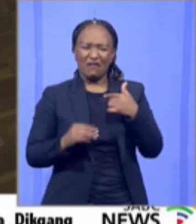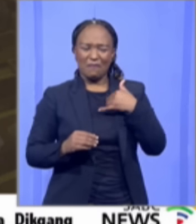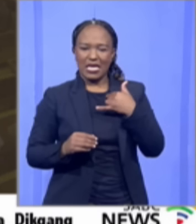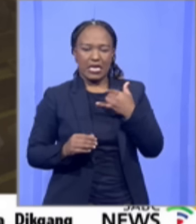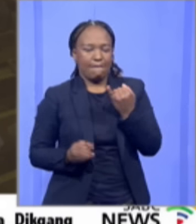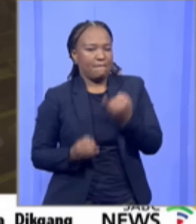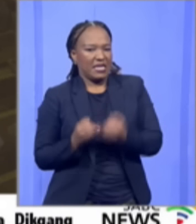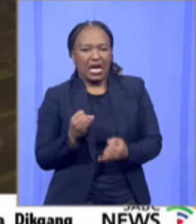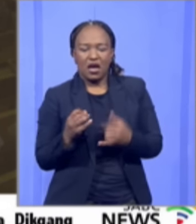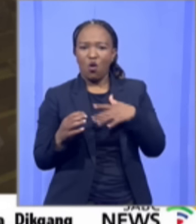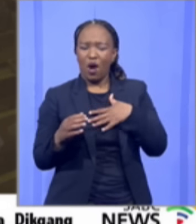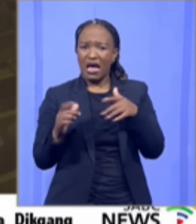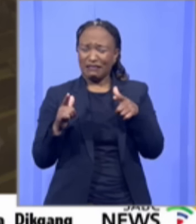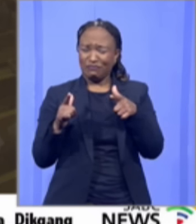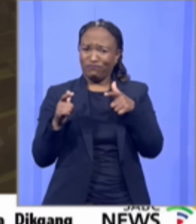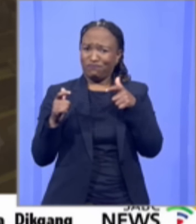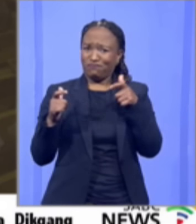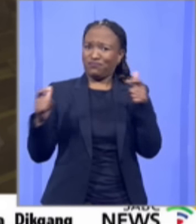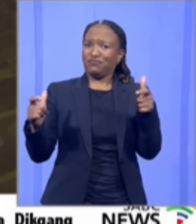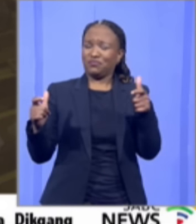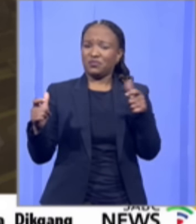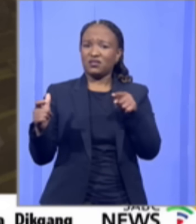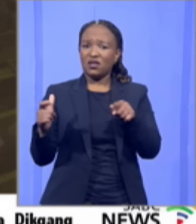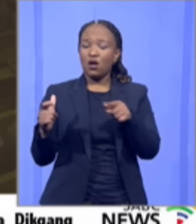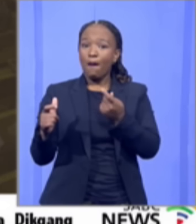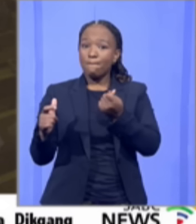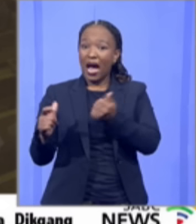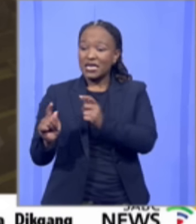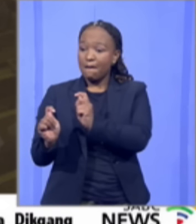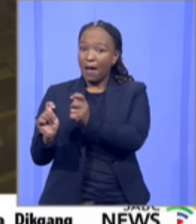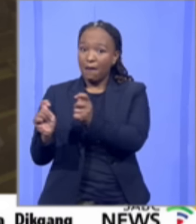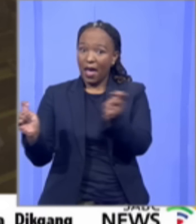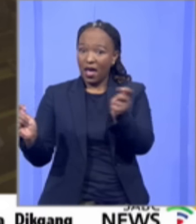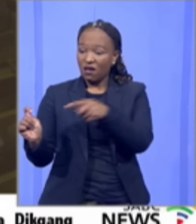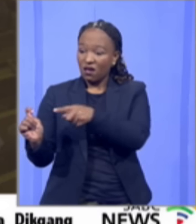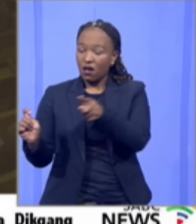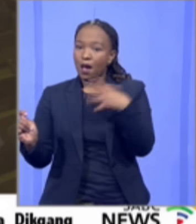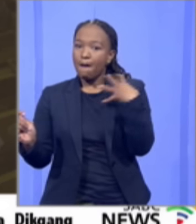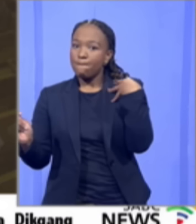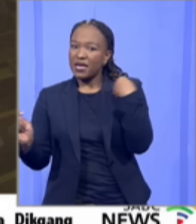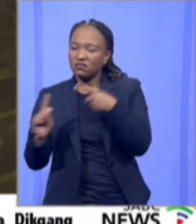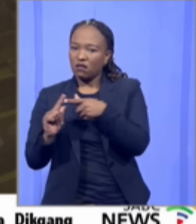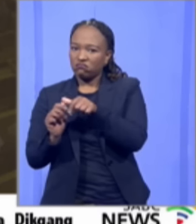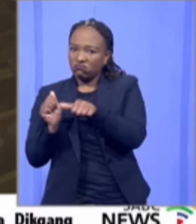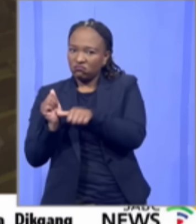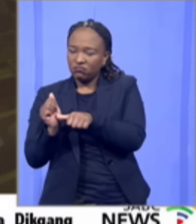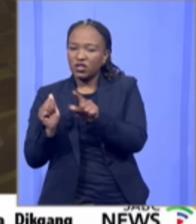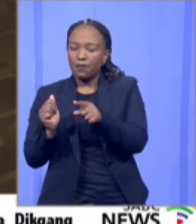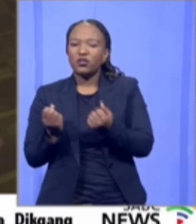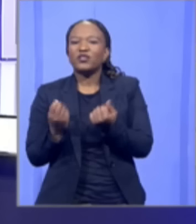a kabinete masheleng a ya go lefala maloko a kabinete kona ba sentse wa a bela badudi ka ba ditirelo.